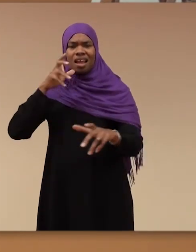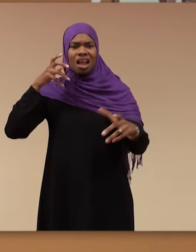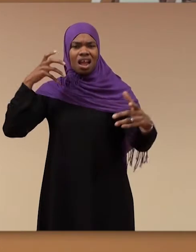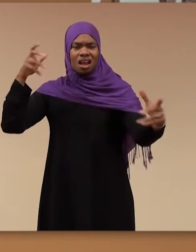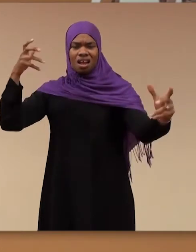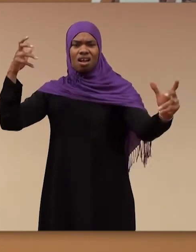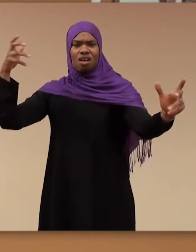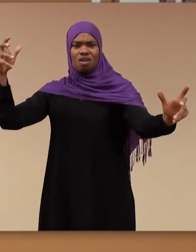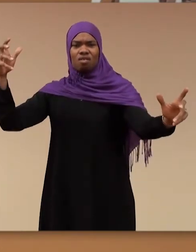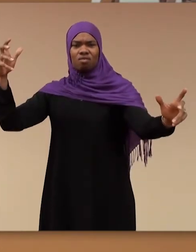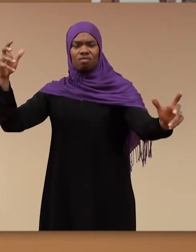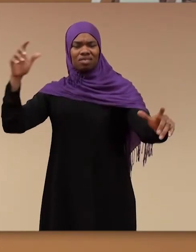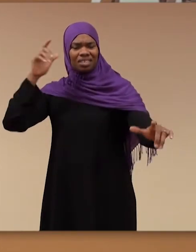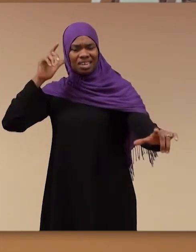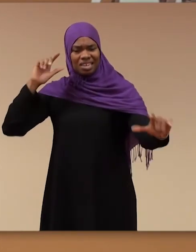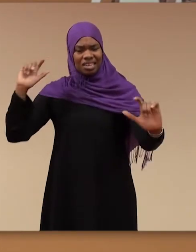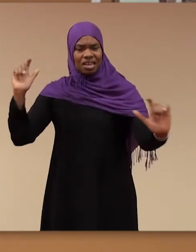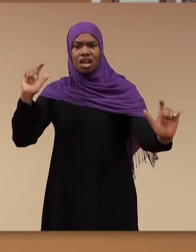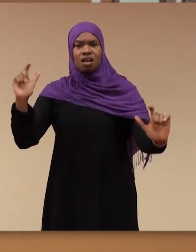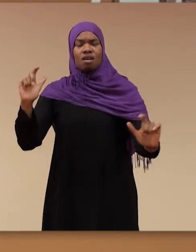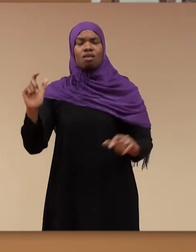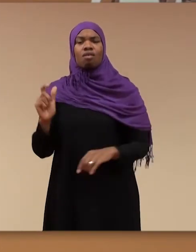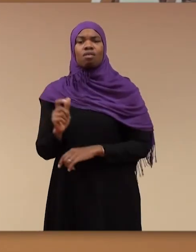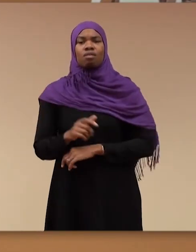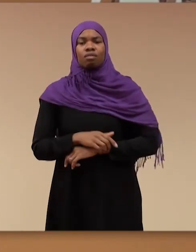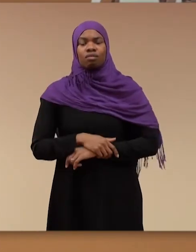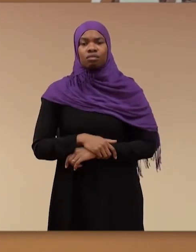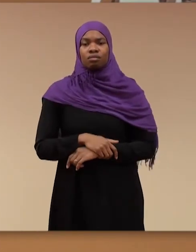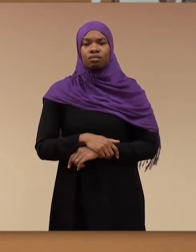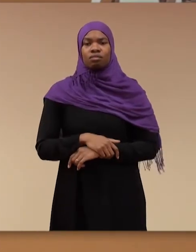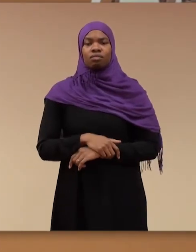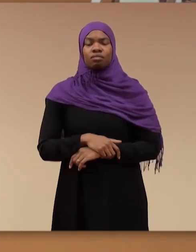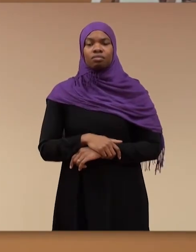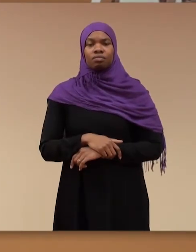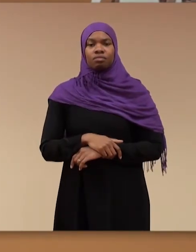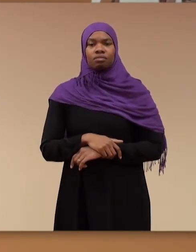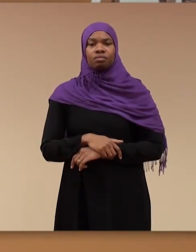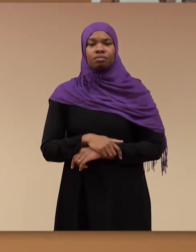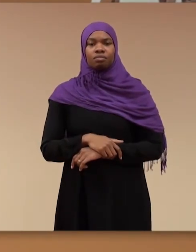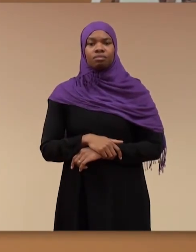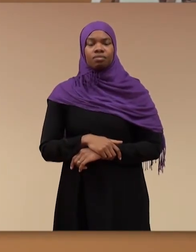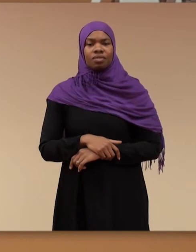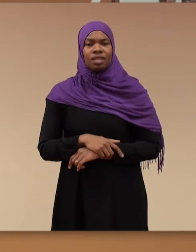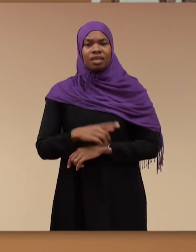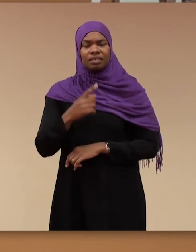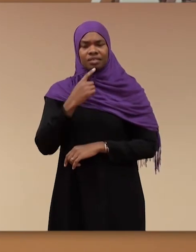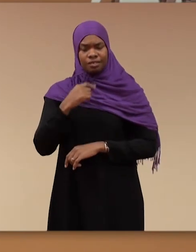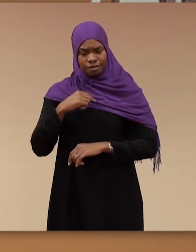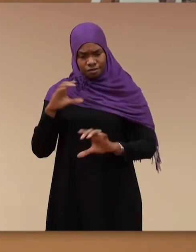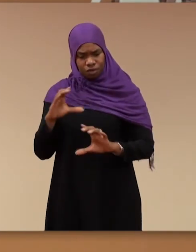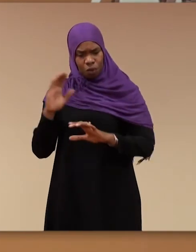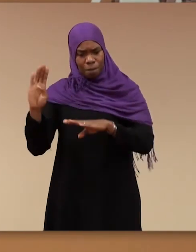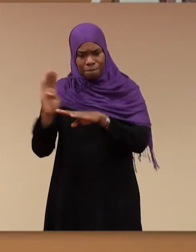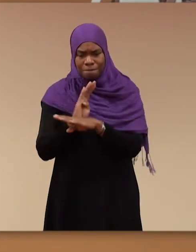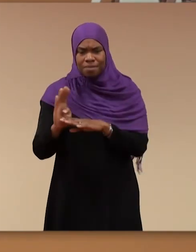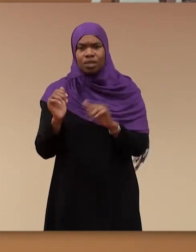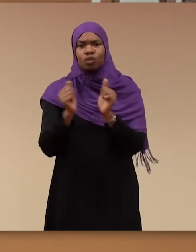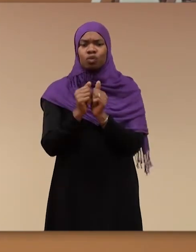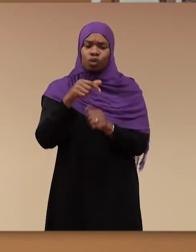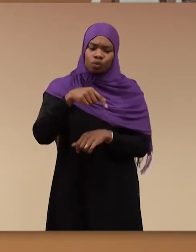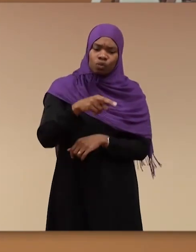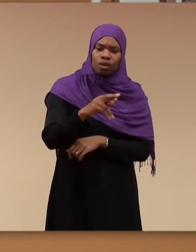voice, threatening that he will spread that dealing of Quraysh with the people from